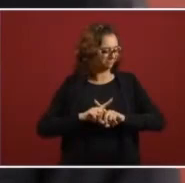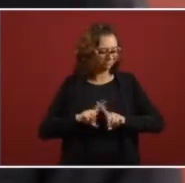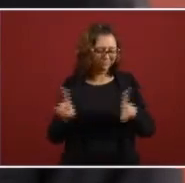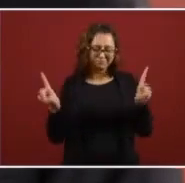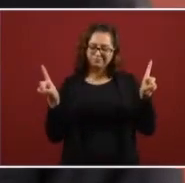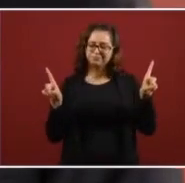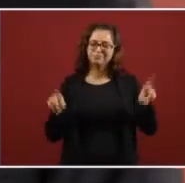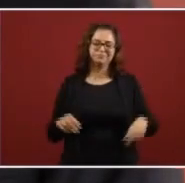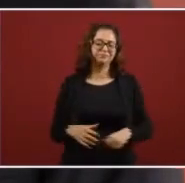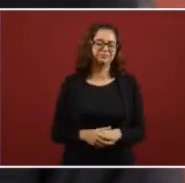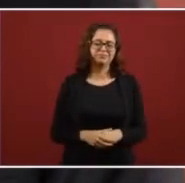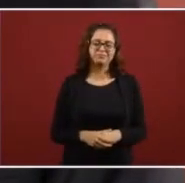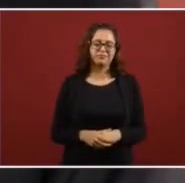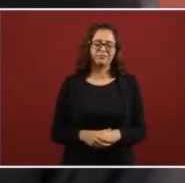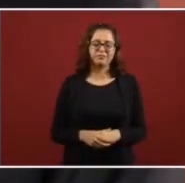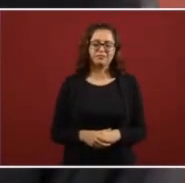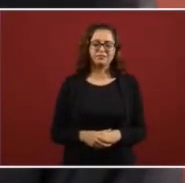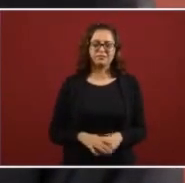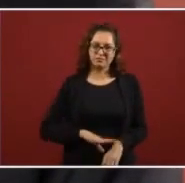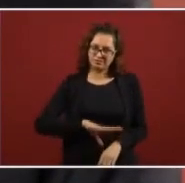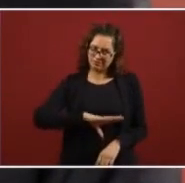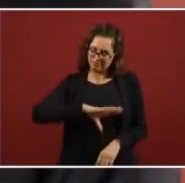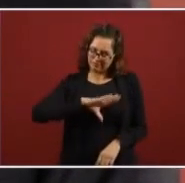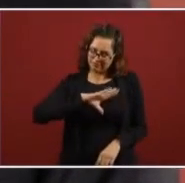We're not the same.